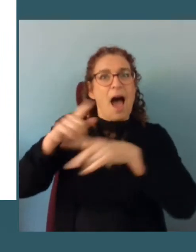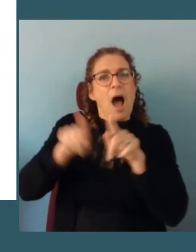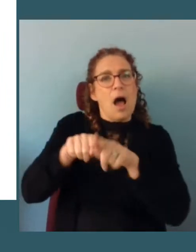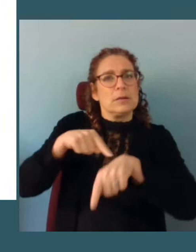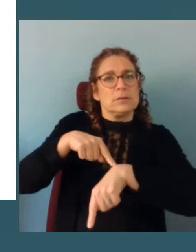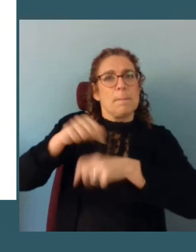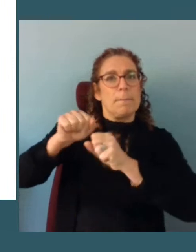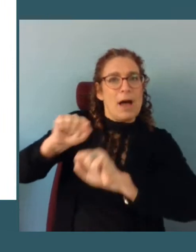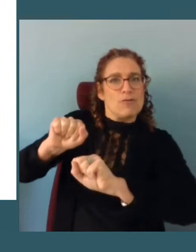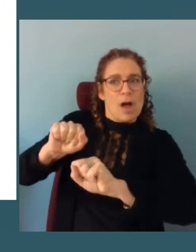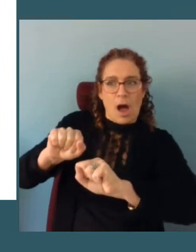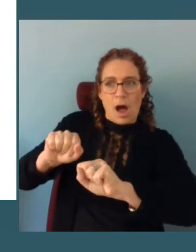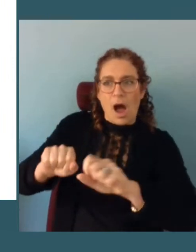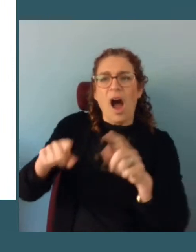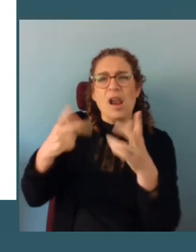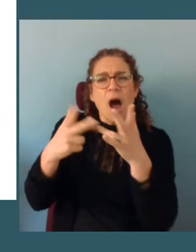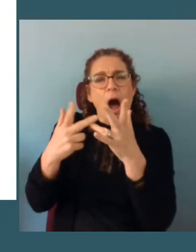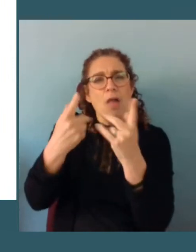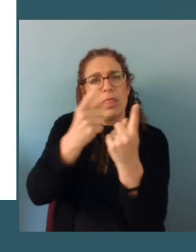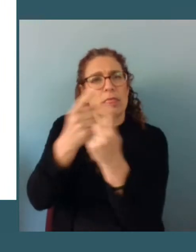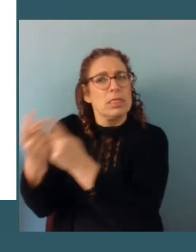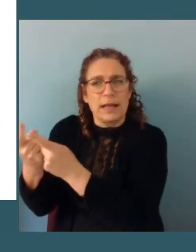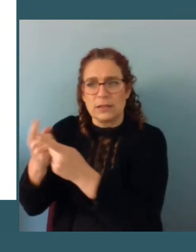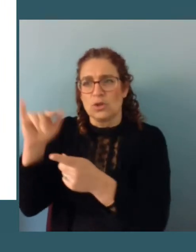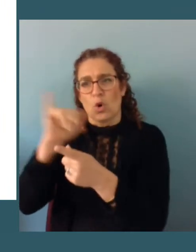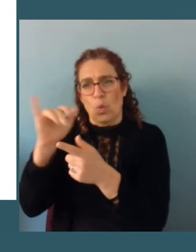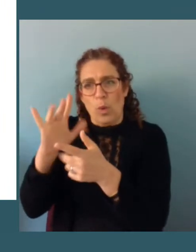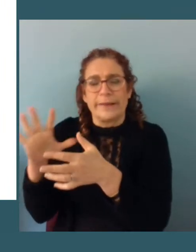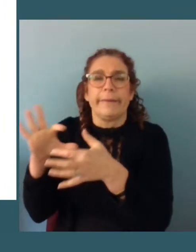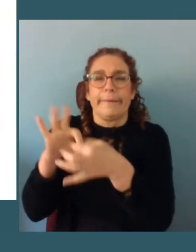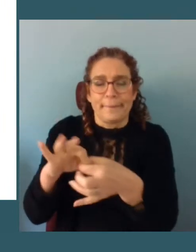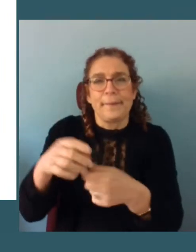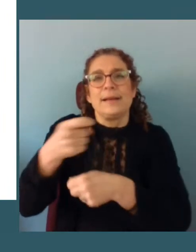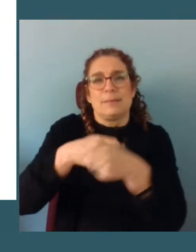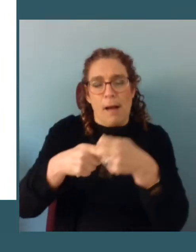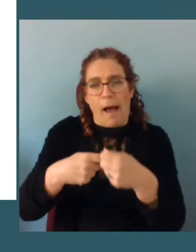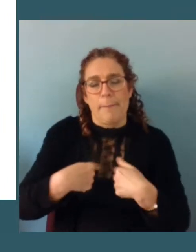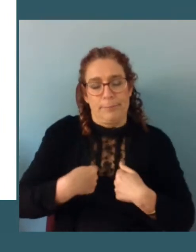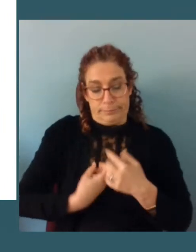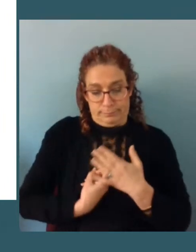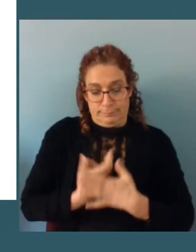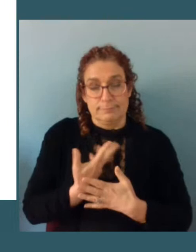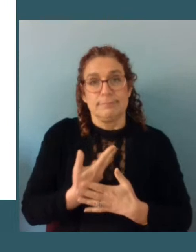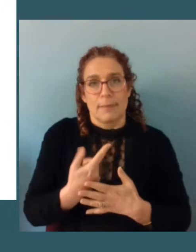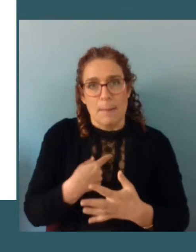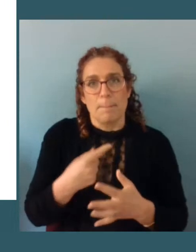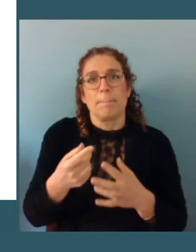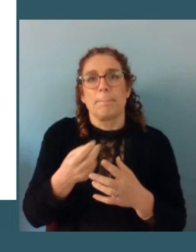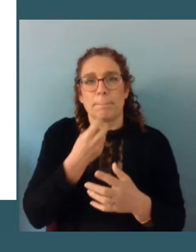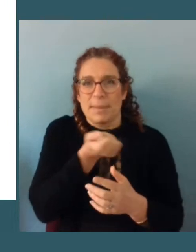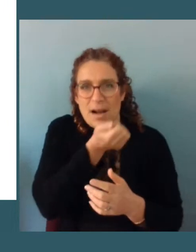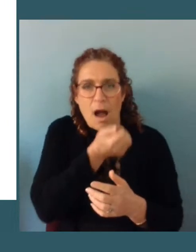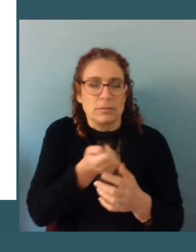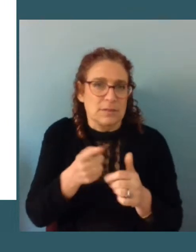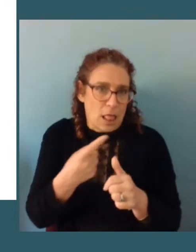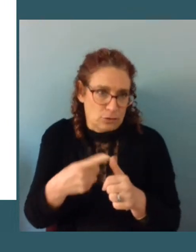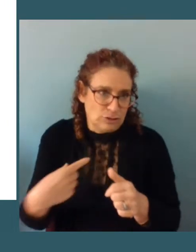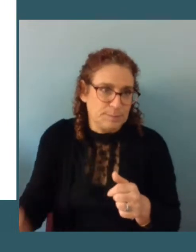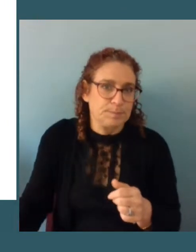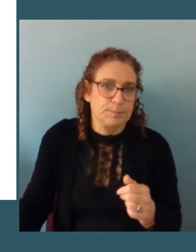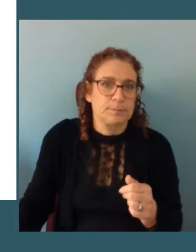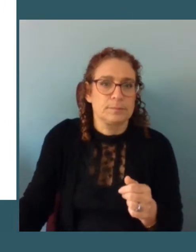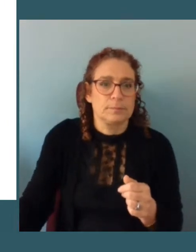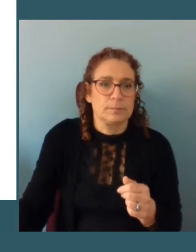other cofactors that lead to facilitation of development of peanut allergy. And then I will talk about